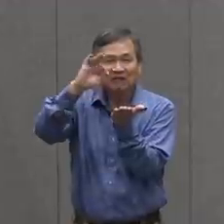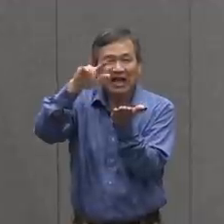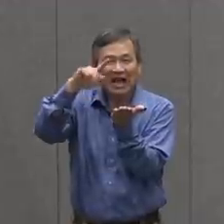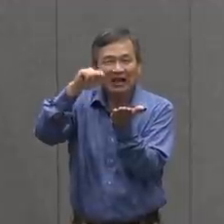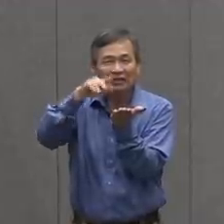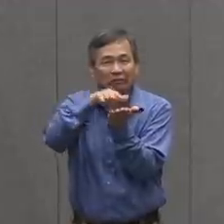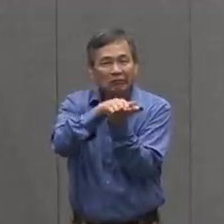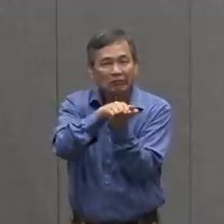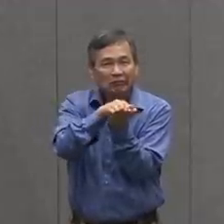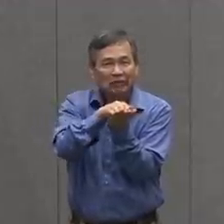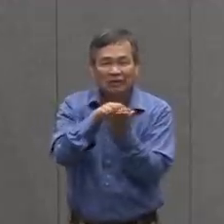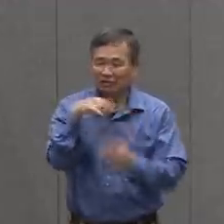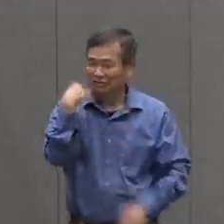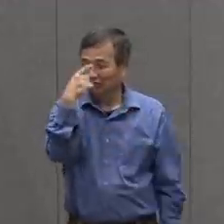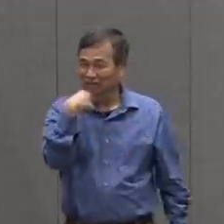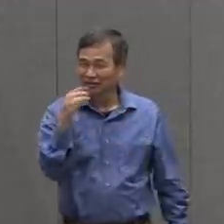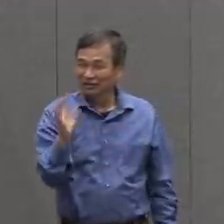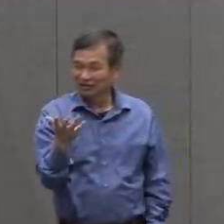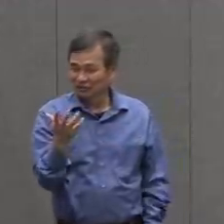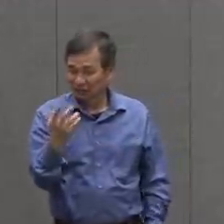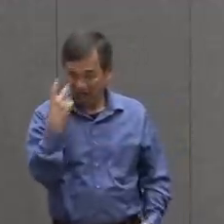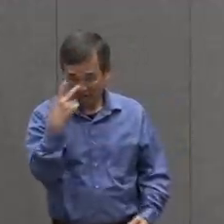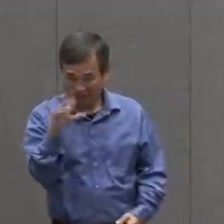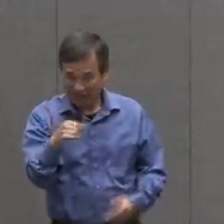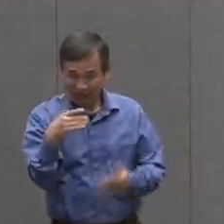I don't think I've ever seen a nose like that before.